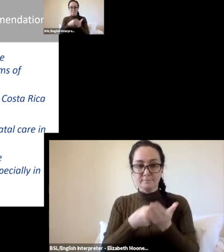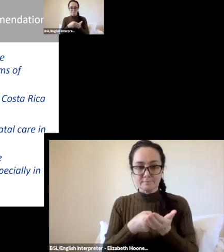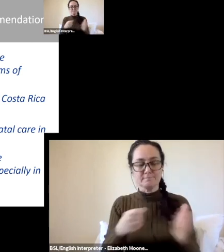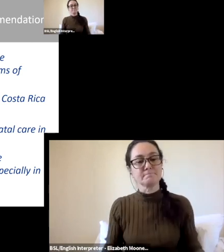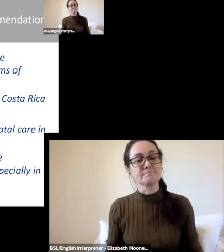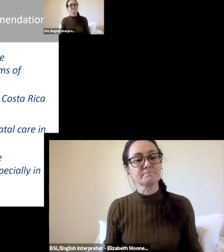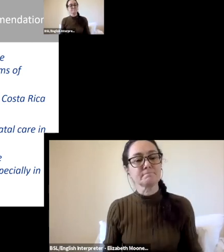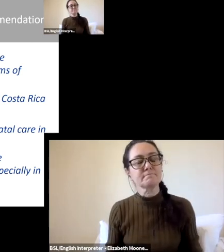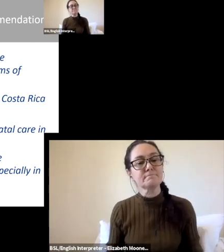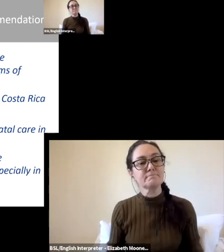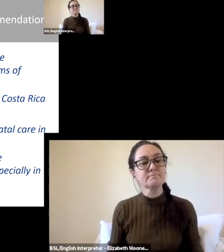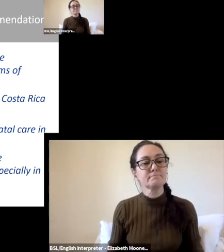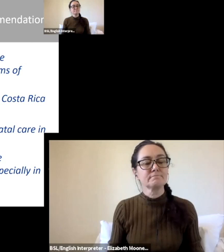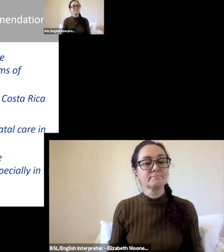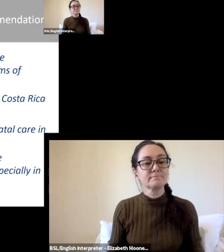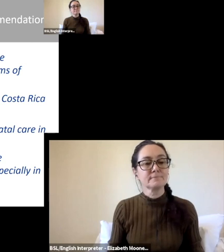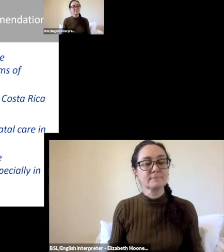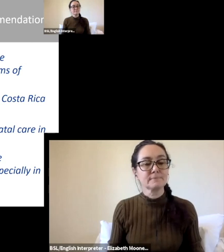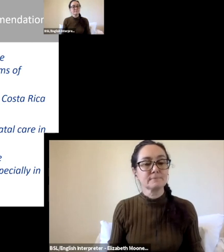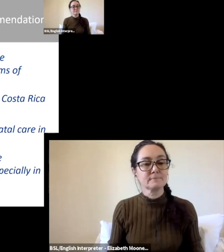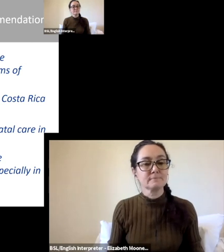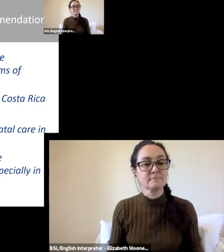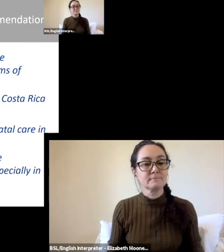for example,